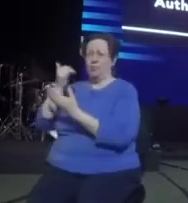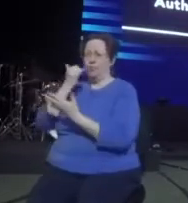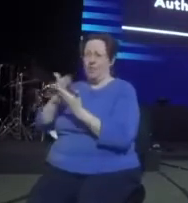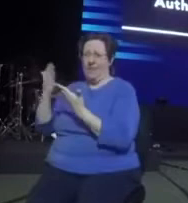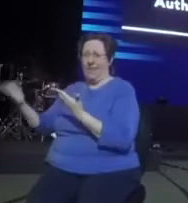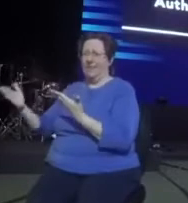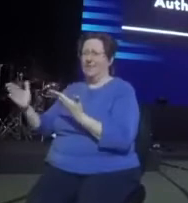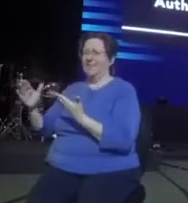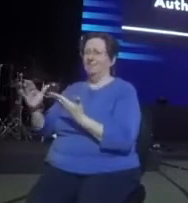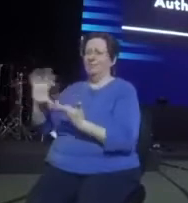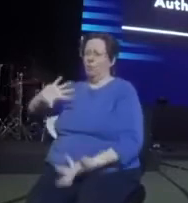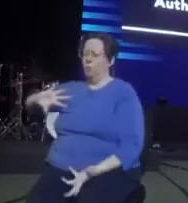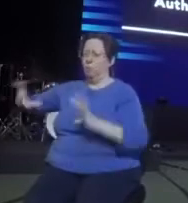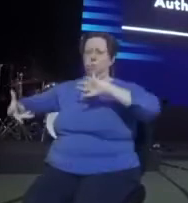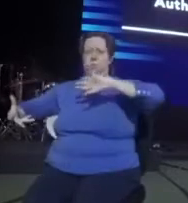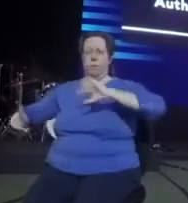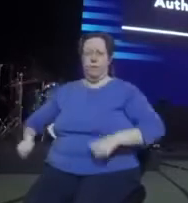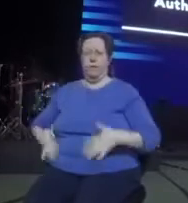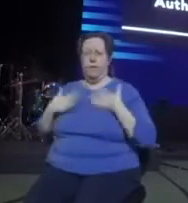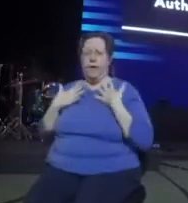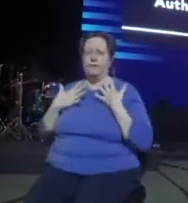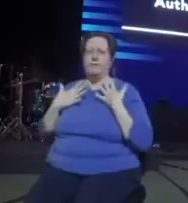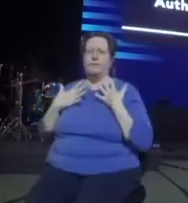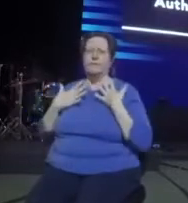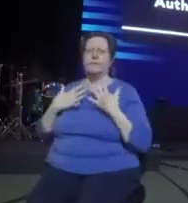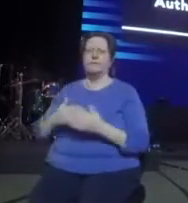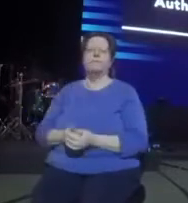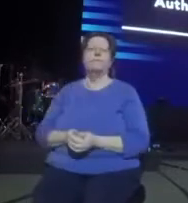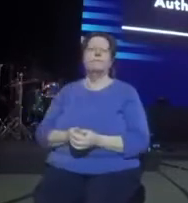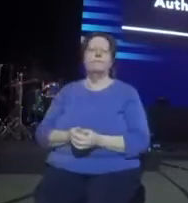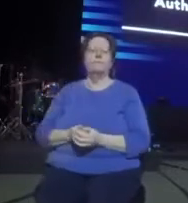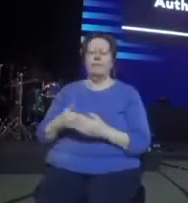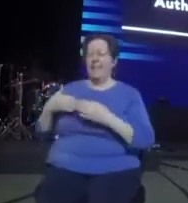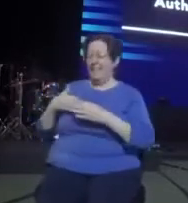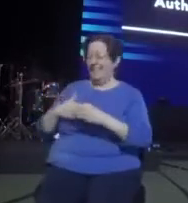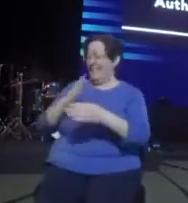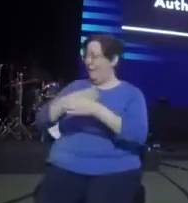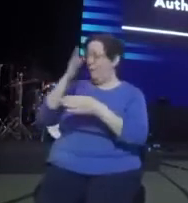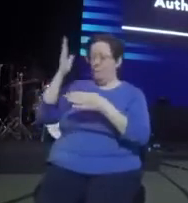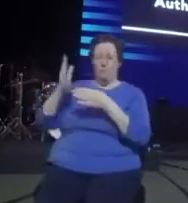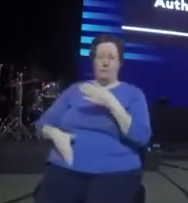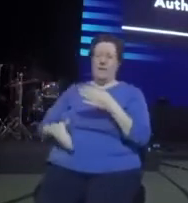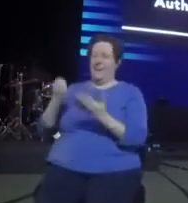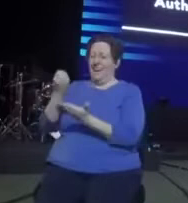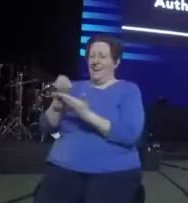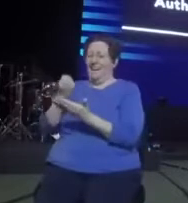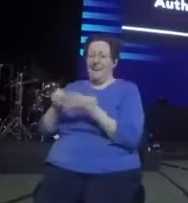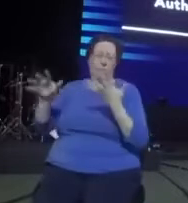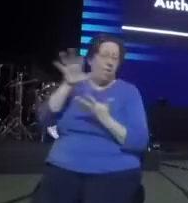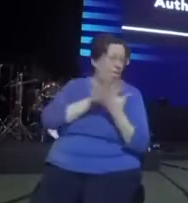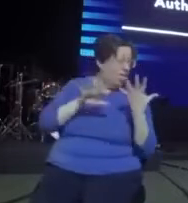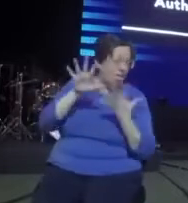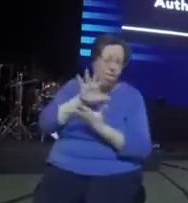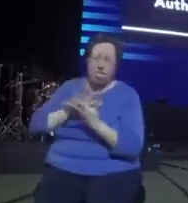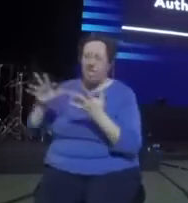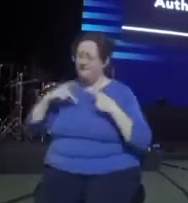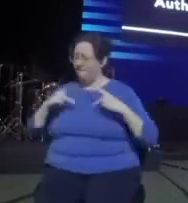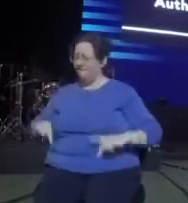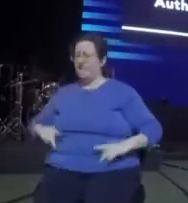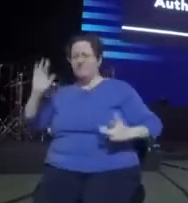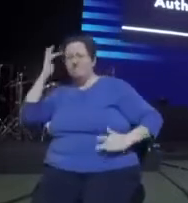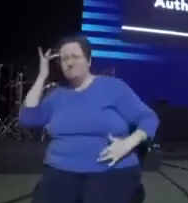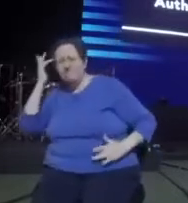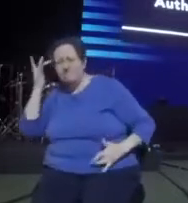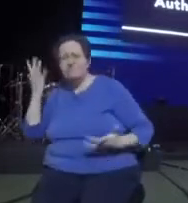your home, family, children, finances, everything. Leads to everything. Leads to complete economic chaos, leads to physical